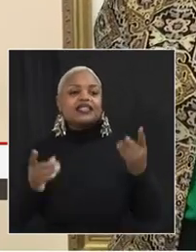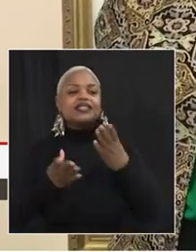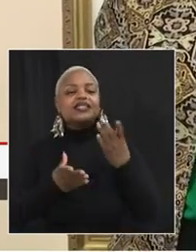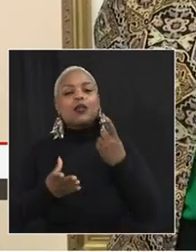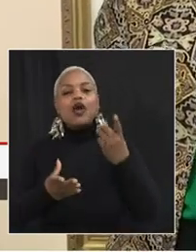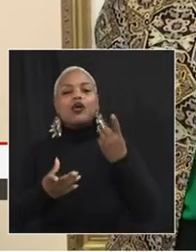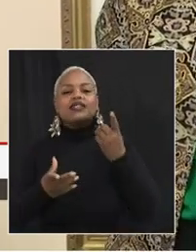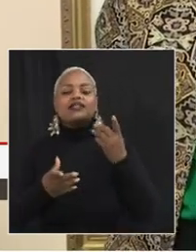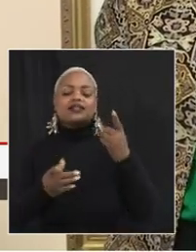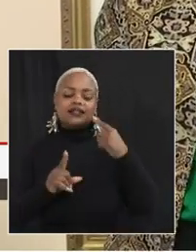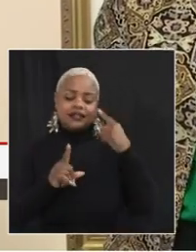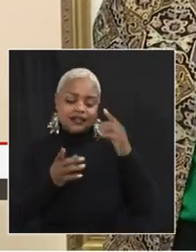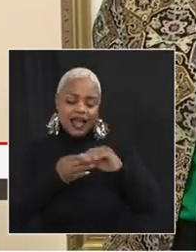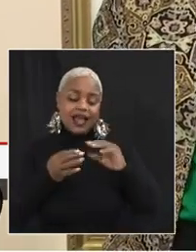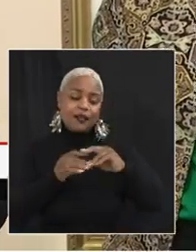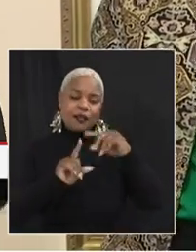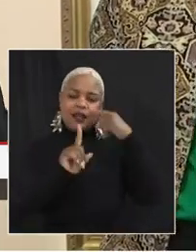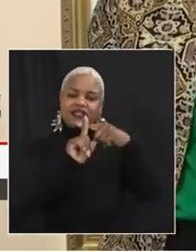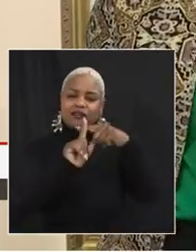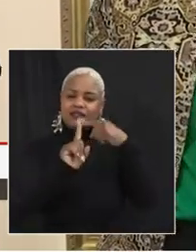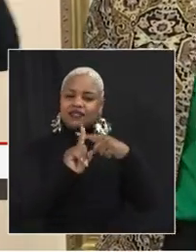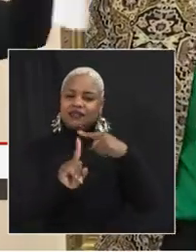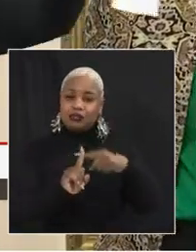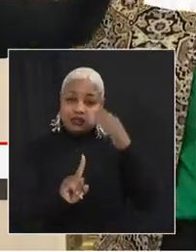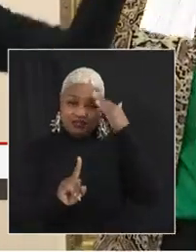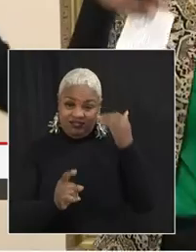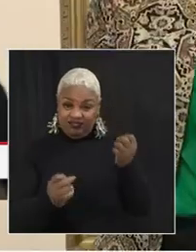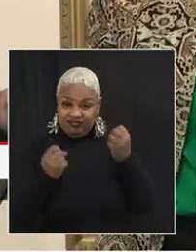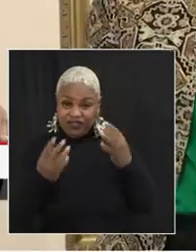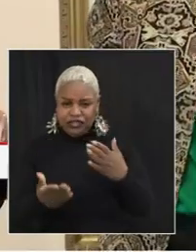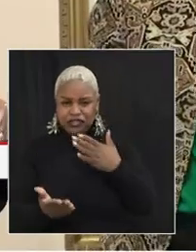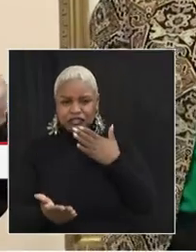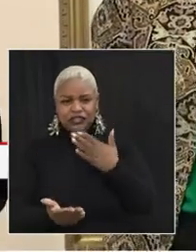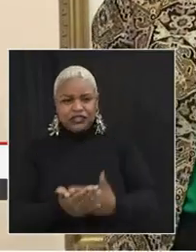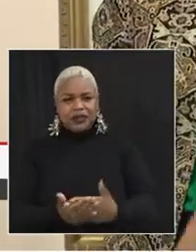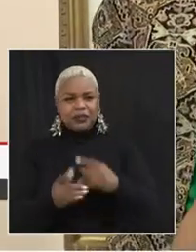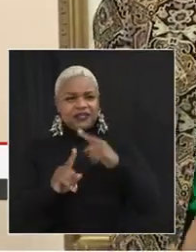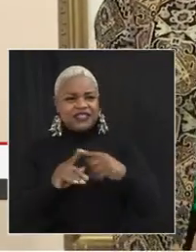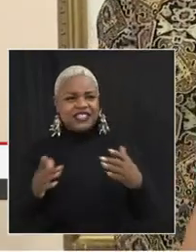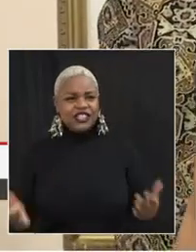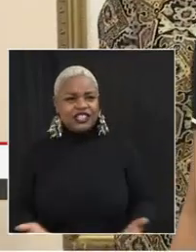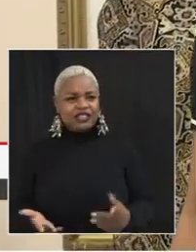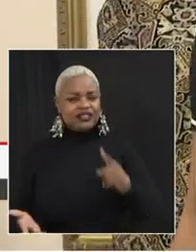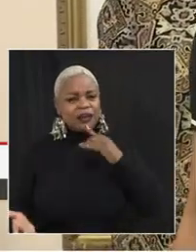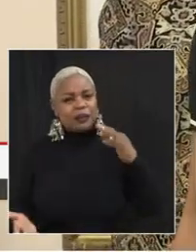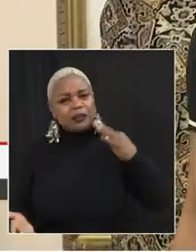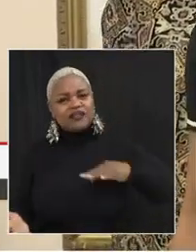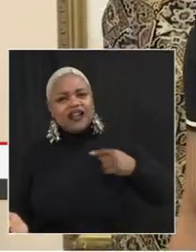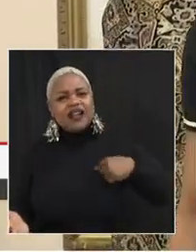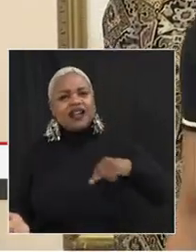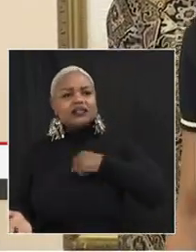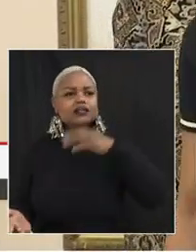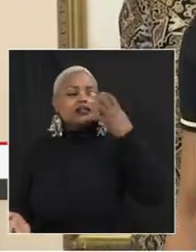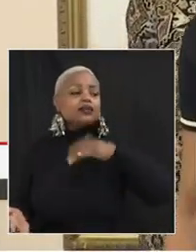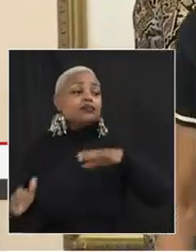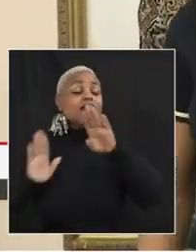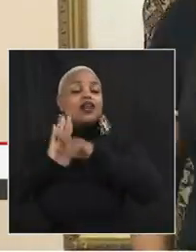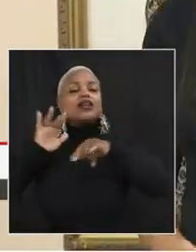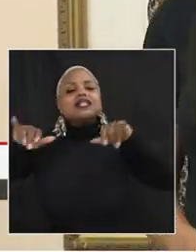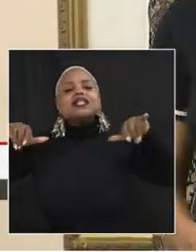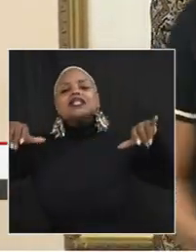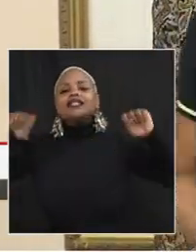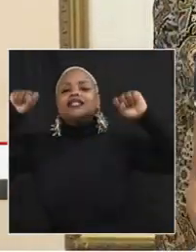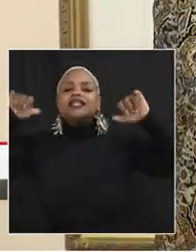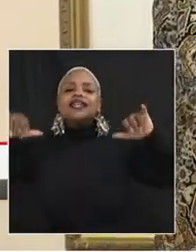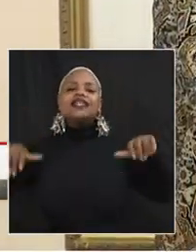good, because there's a lot of good that has been done for all of us. And for the seniors, I would like